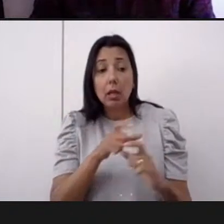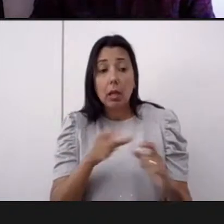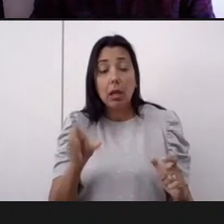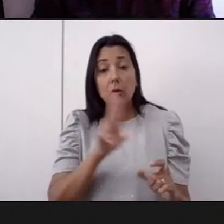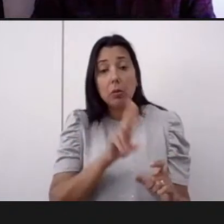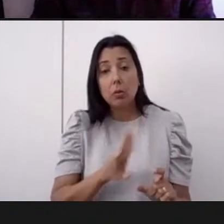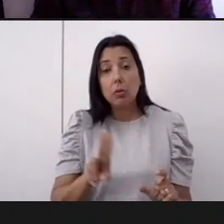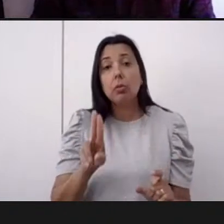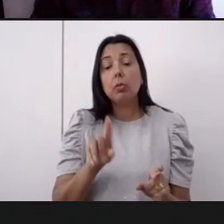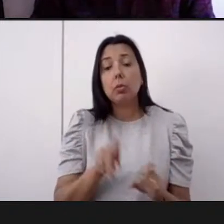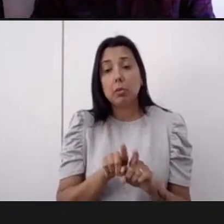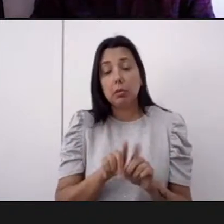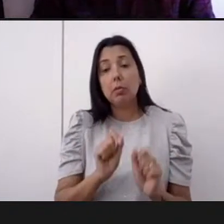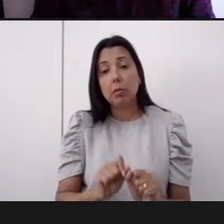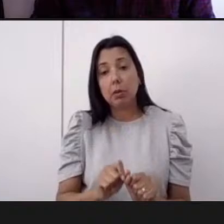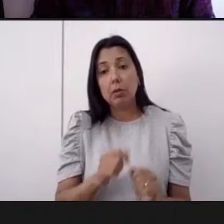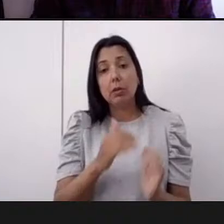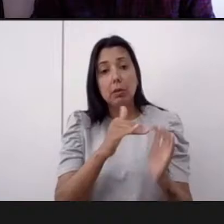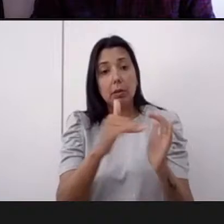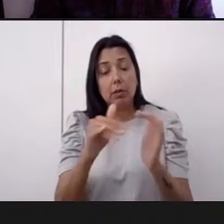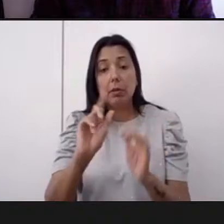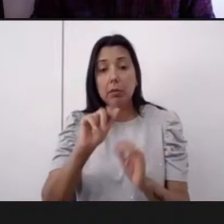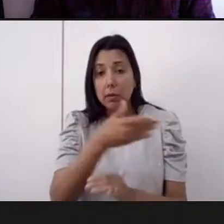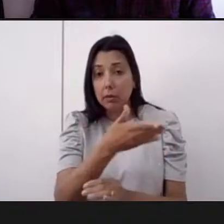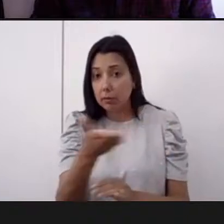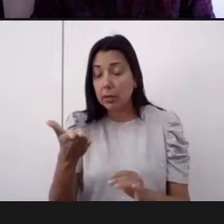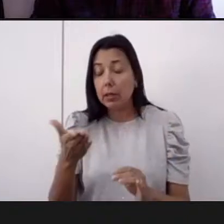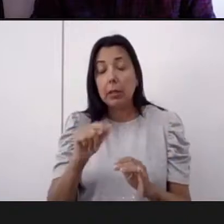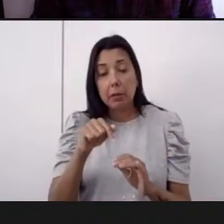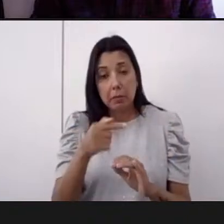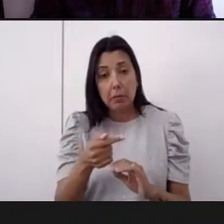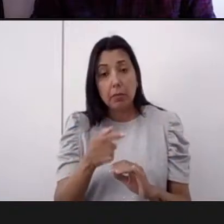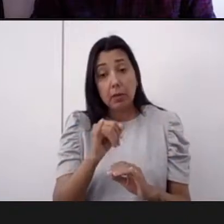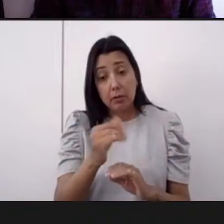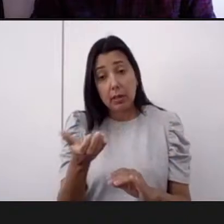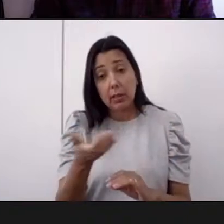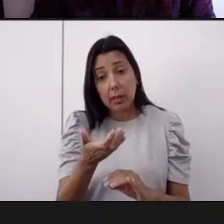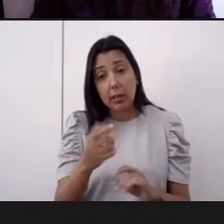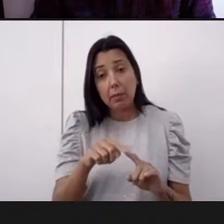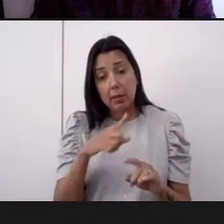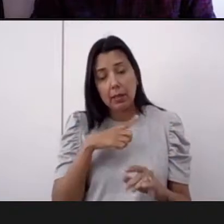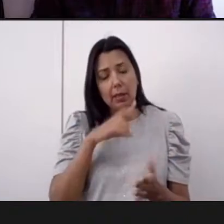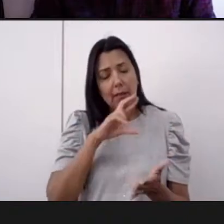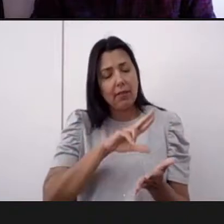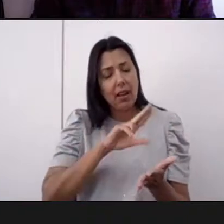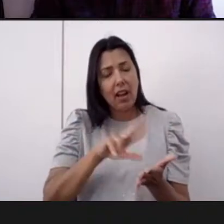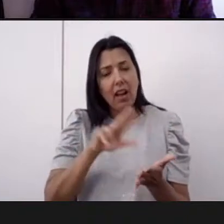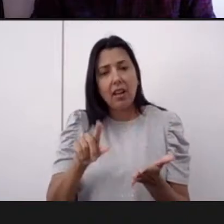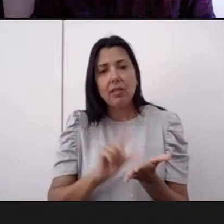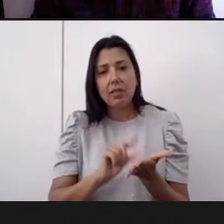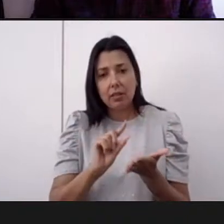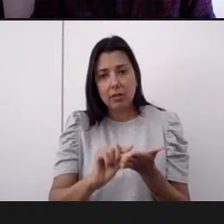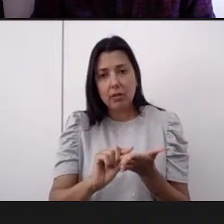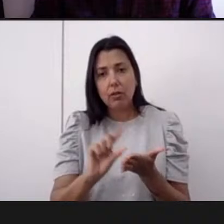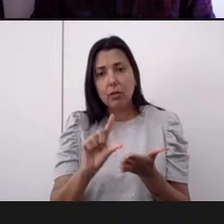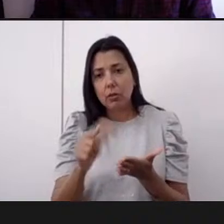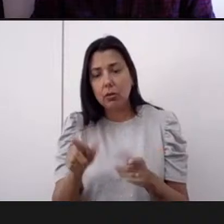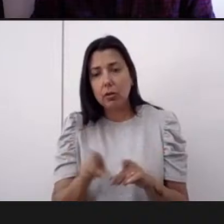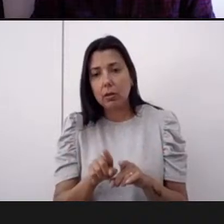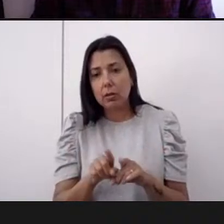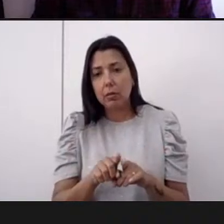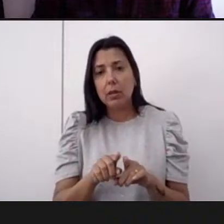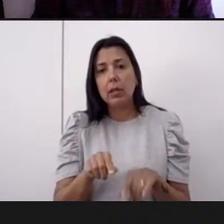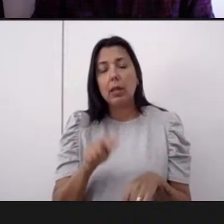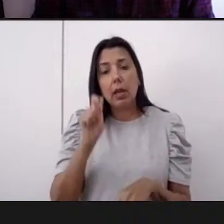my papers, to read this one, but there are many others by other authors like Jennifer Clapp, etc., who look at how the